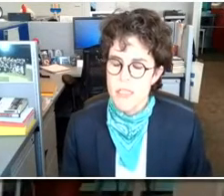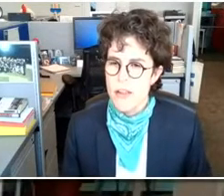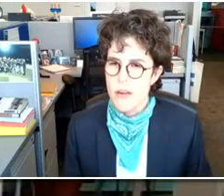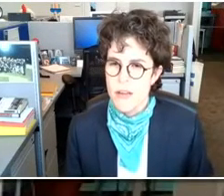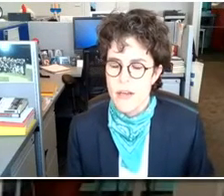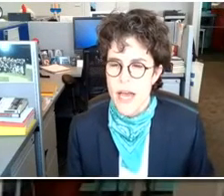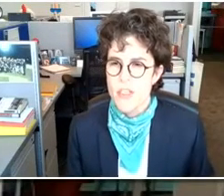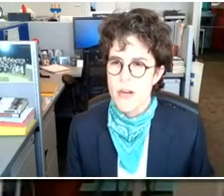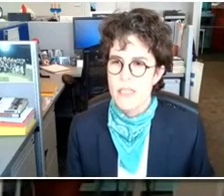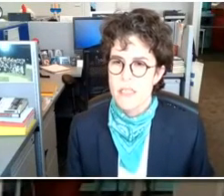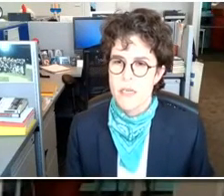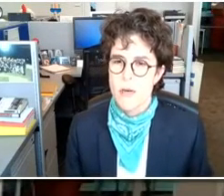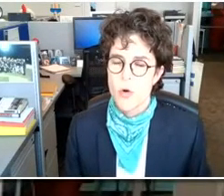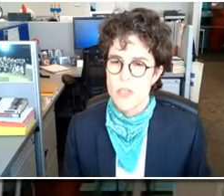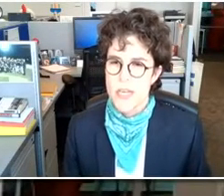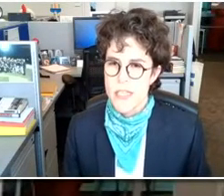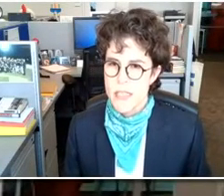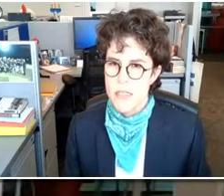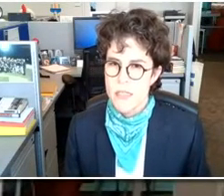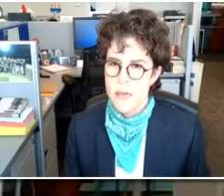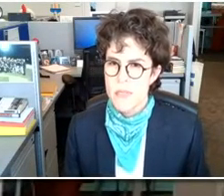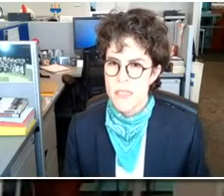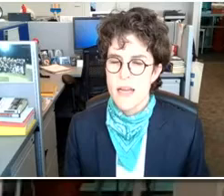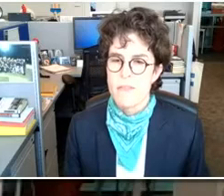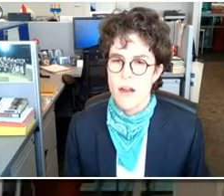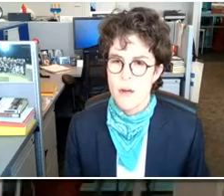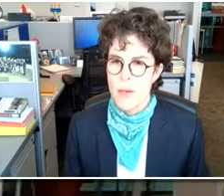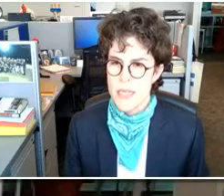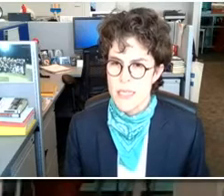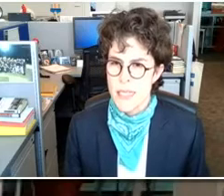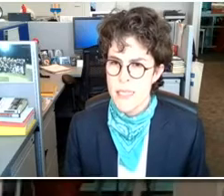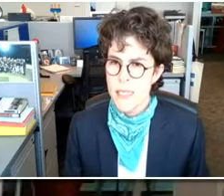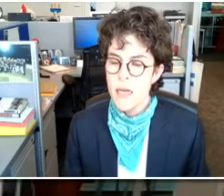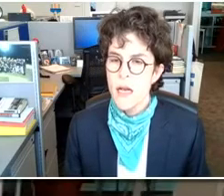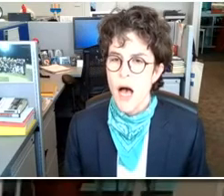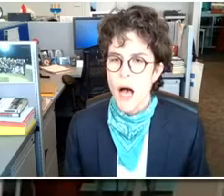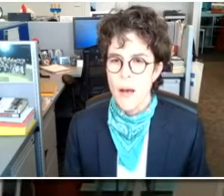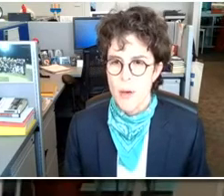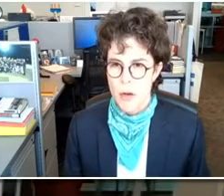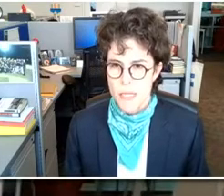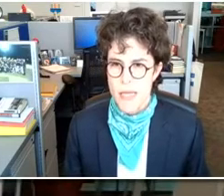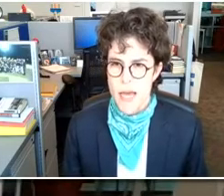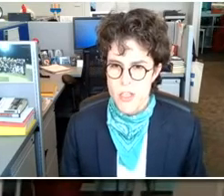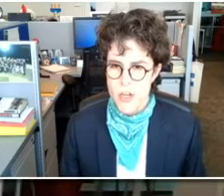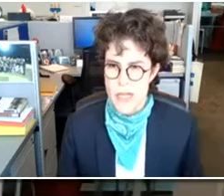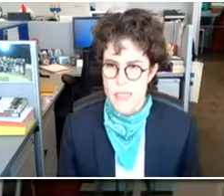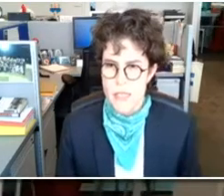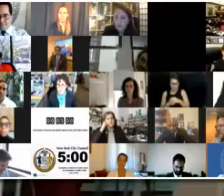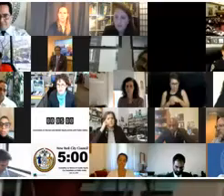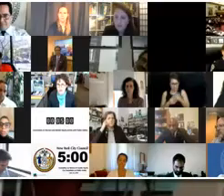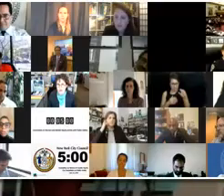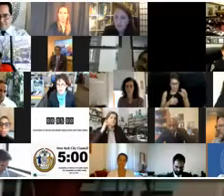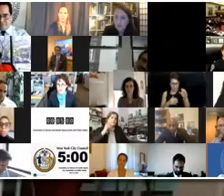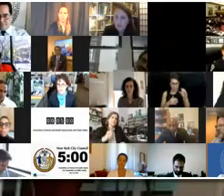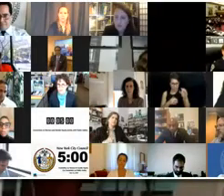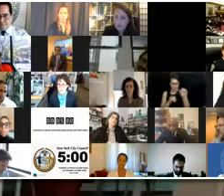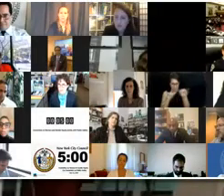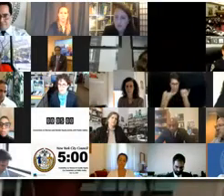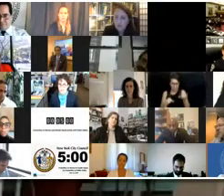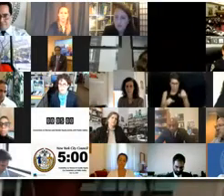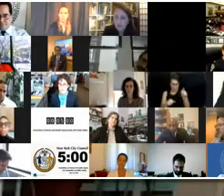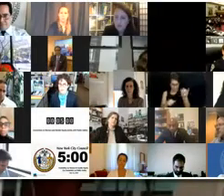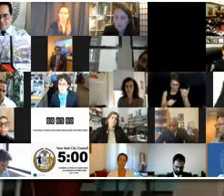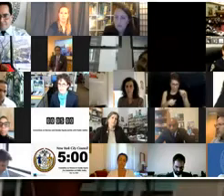of which as I just mentioned the majority have a self-contained bathroom and kitchen um and there's a a smaller subset that does not and as I